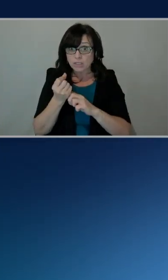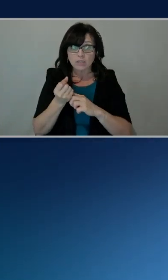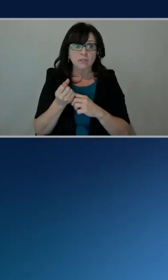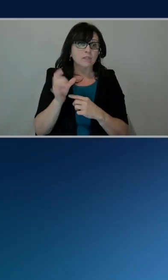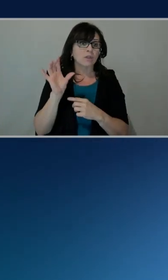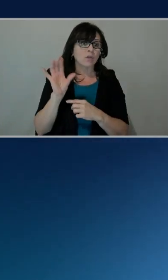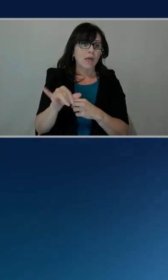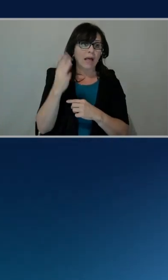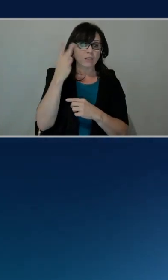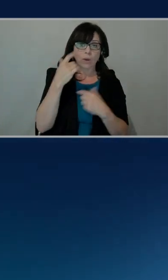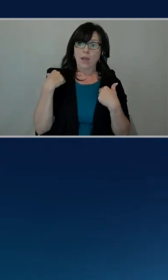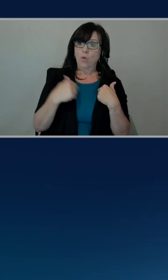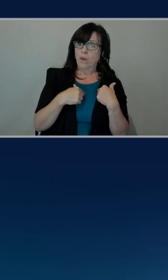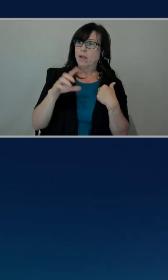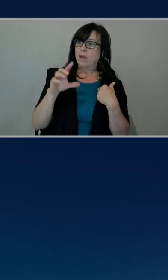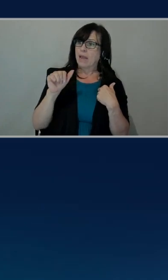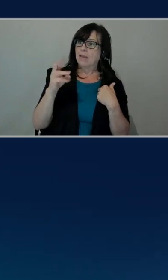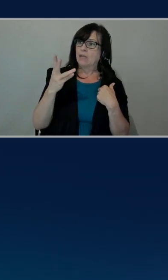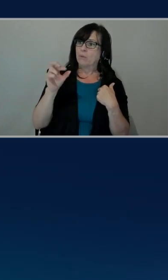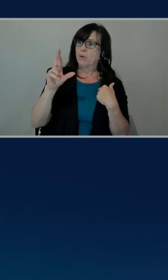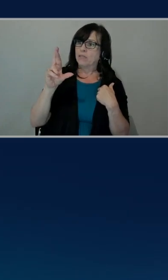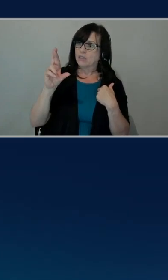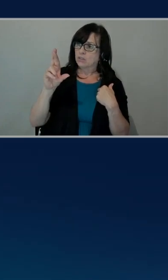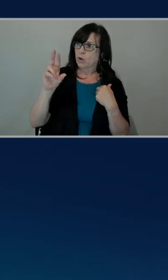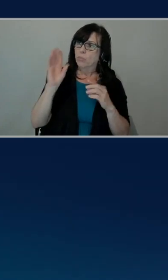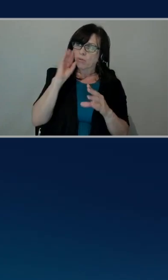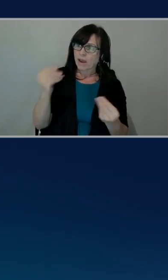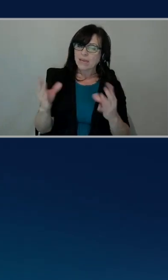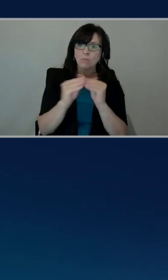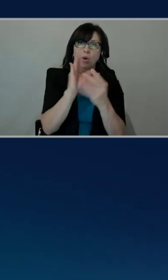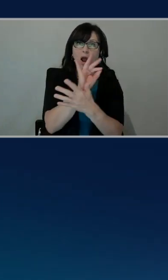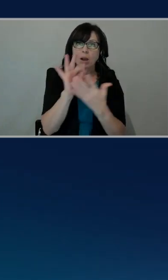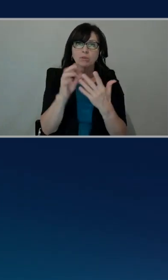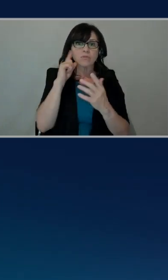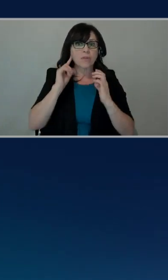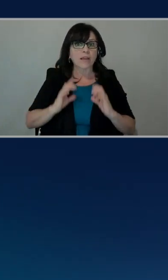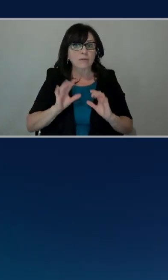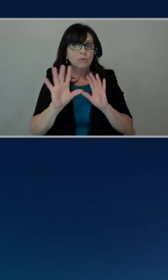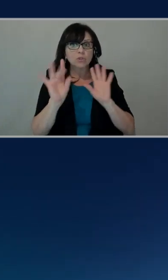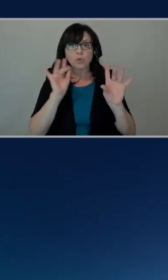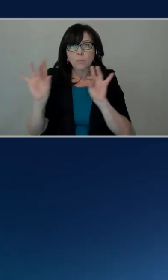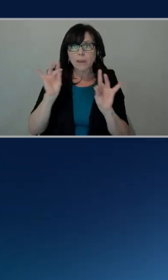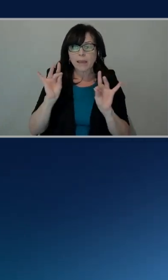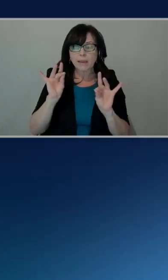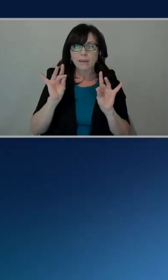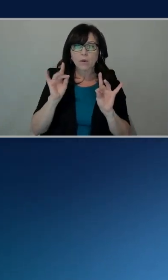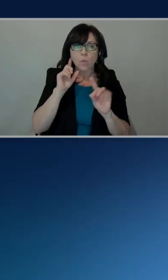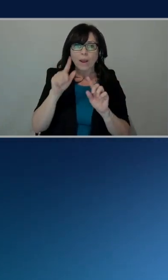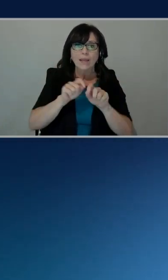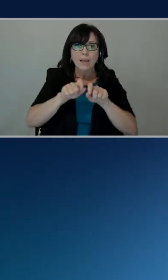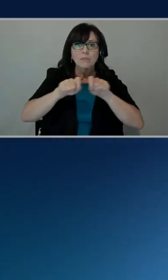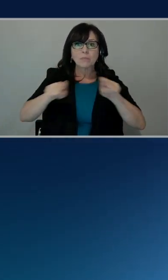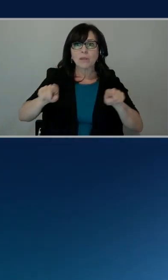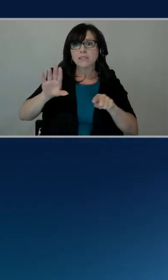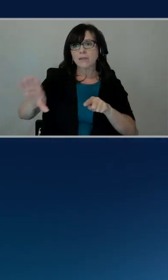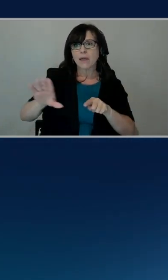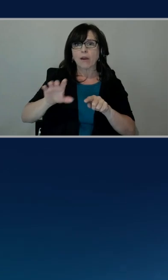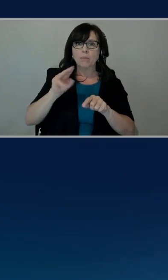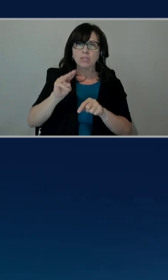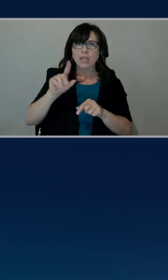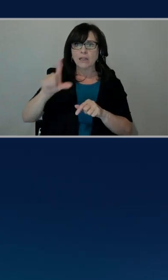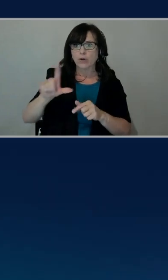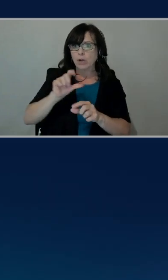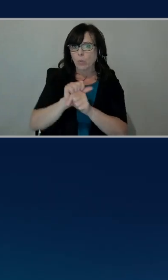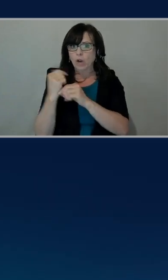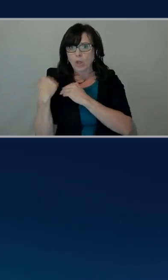where we at AWS are, providing more and more options for our customers to choose from when it comes to deploying their machine learning inference workloads.